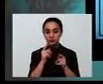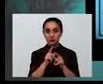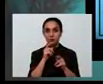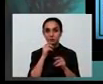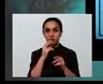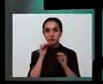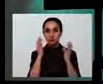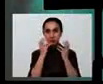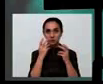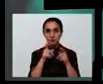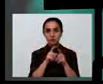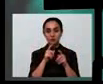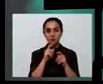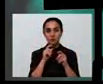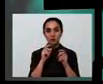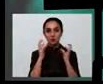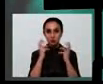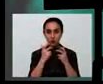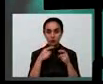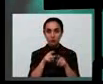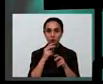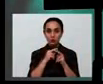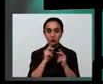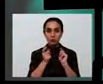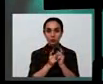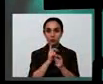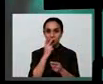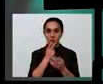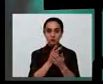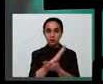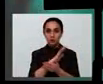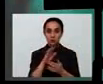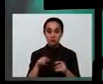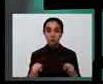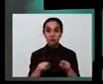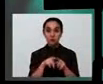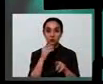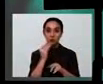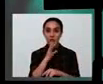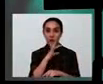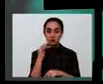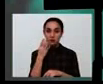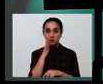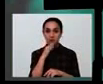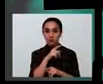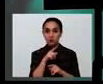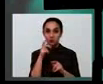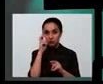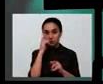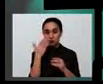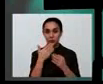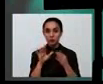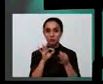demak jiddiy o'zgarish kuzatilmadi. Demak, mana shu SSR degan davlat parchalanib